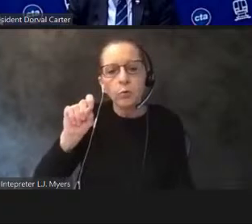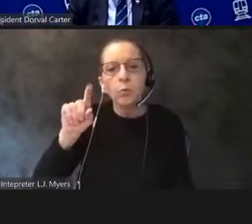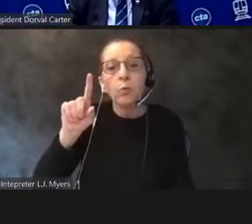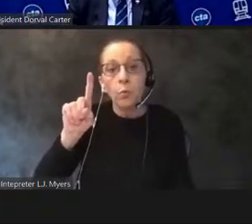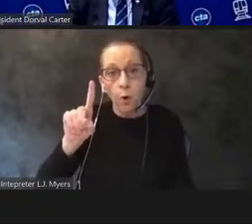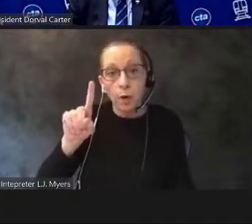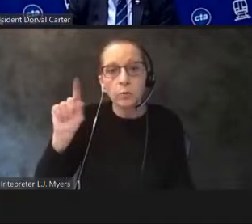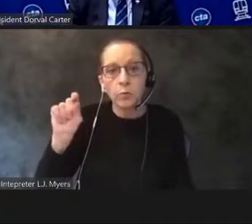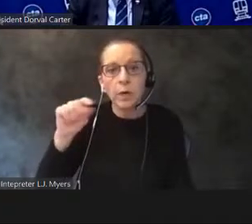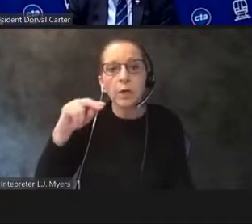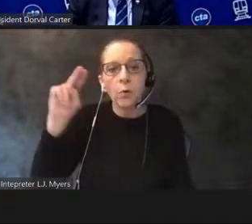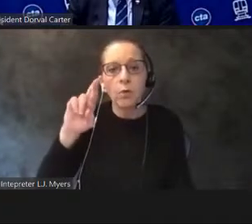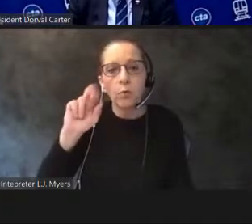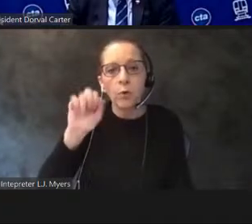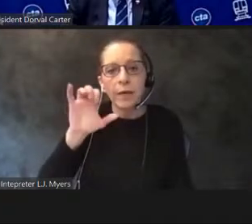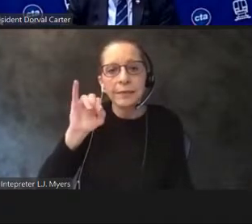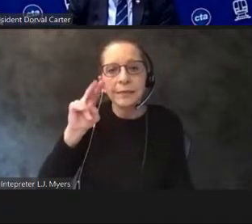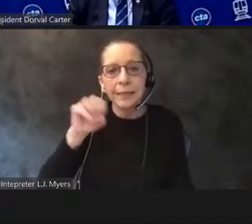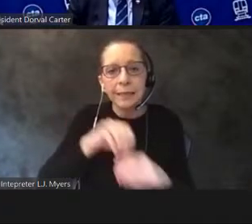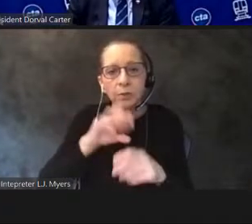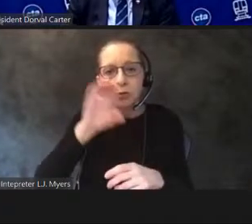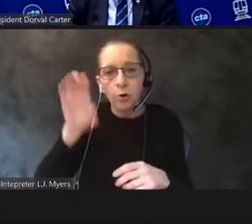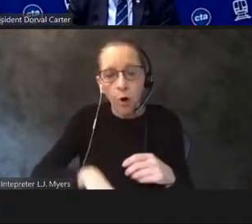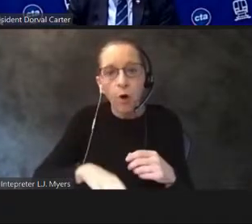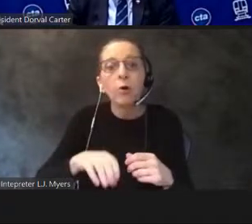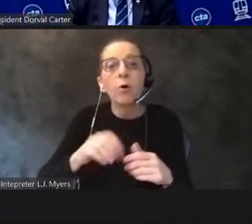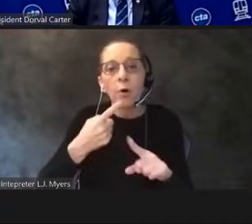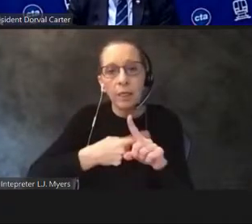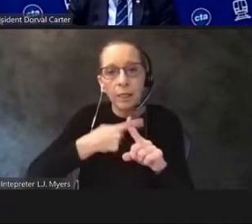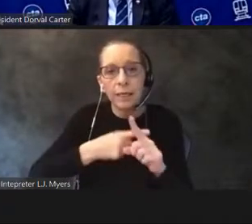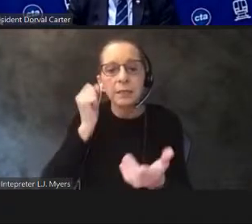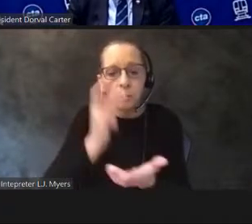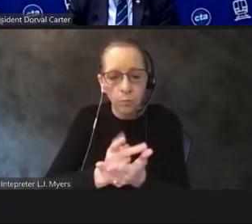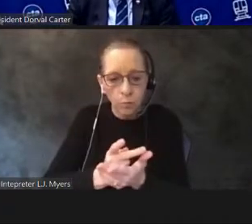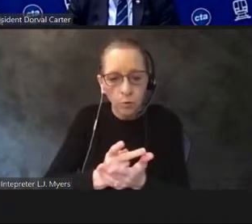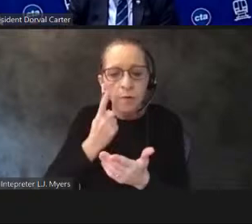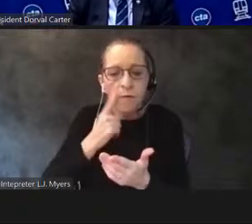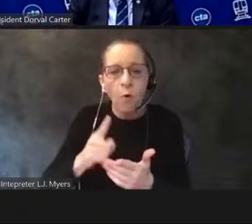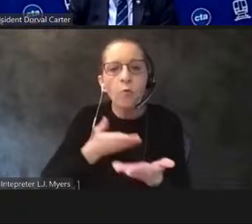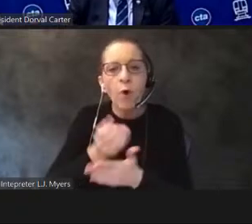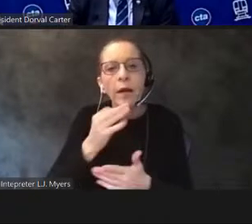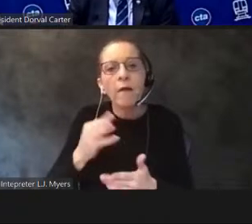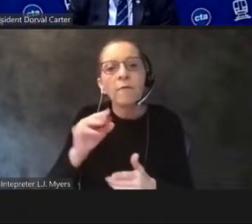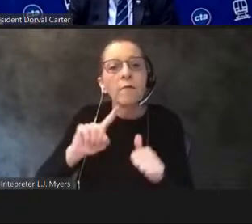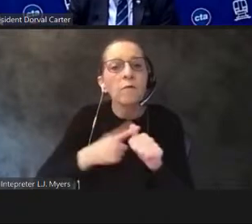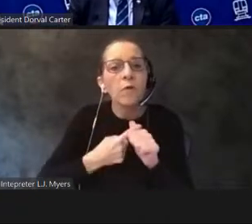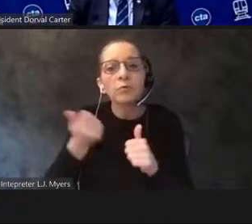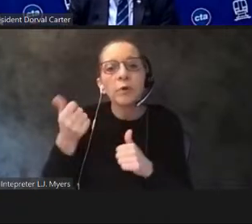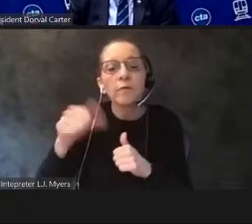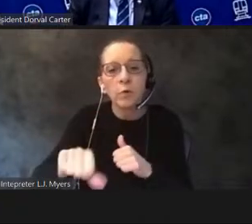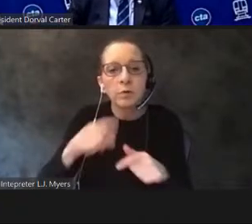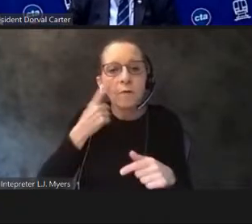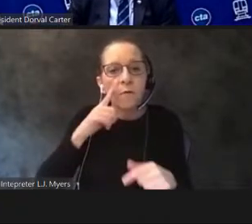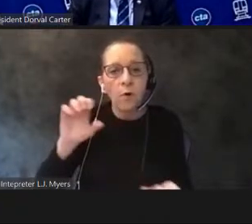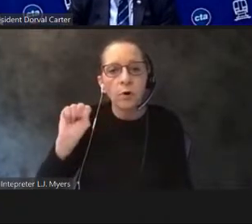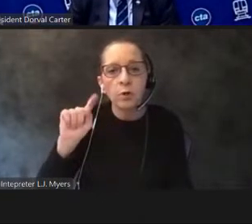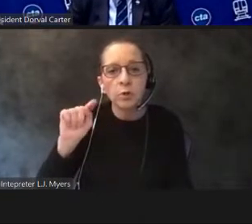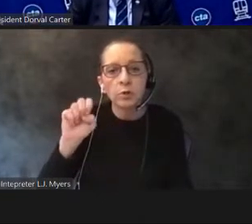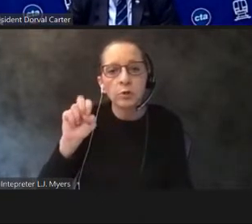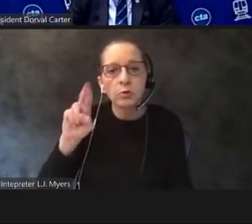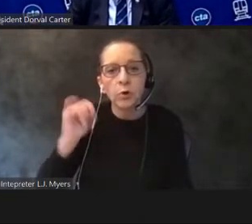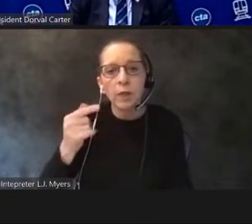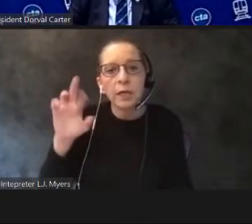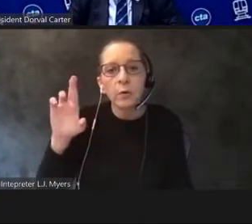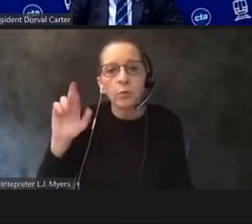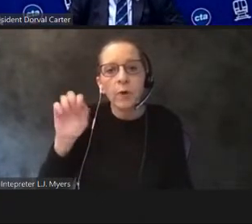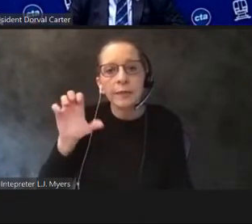Chicago. The lease that was approved contains a provisional right of first refusal for Sterling Racine to purchase the property.